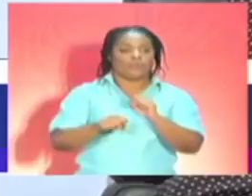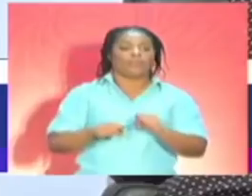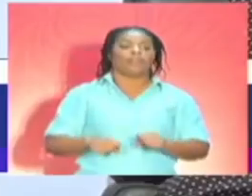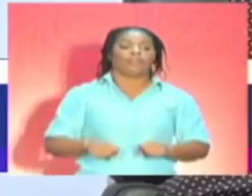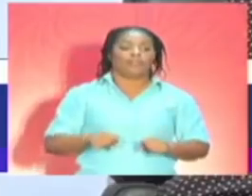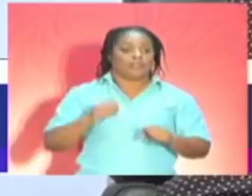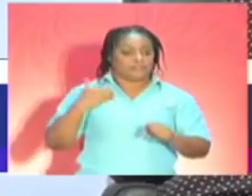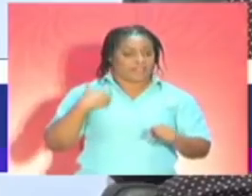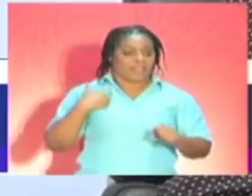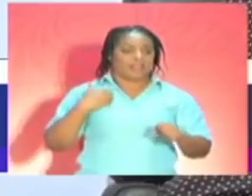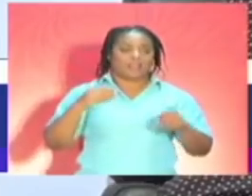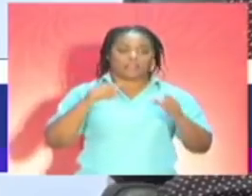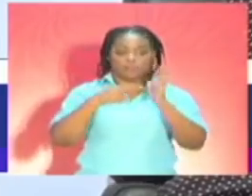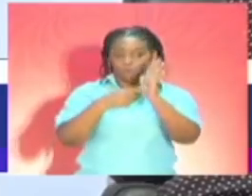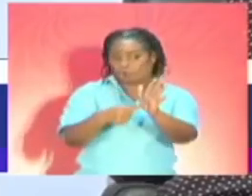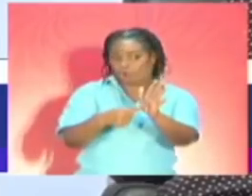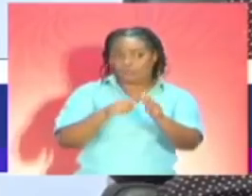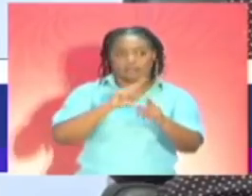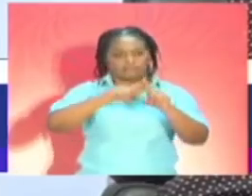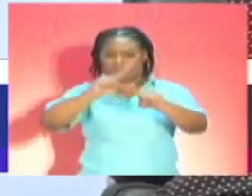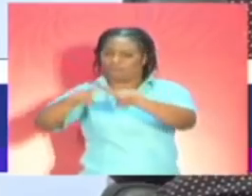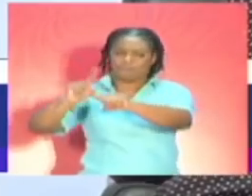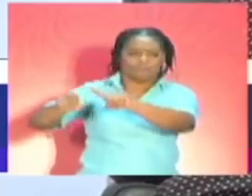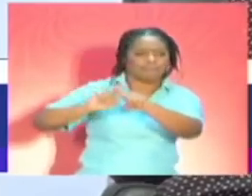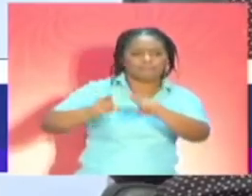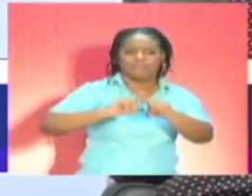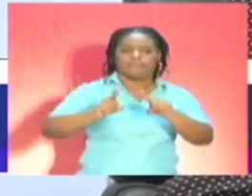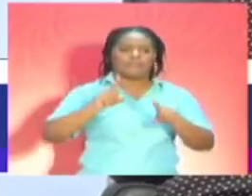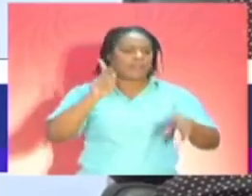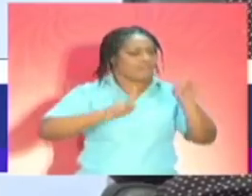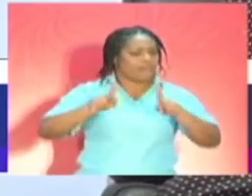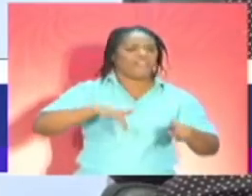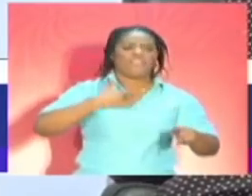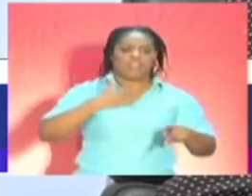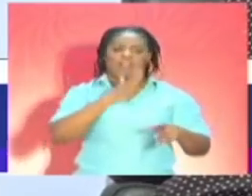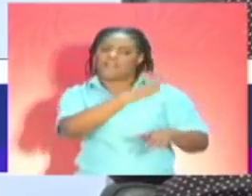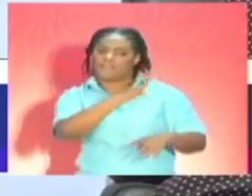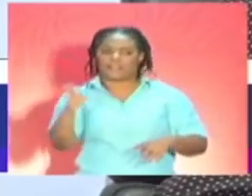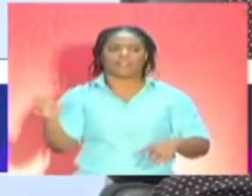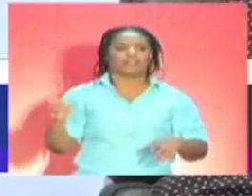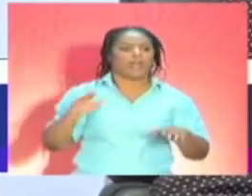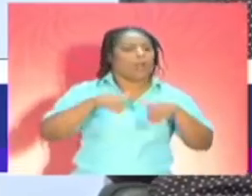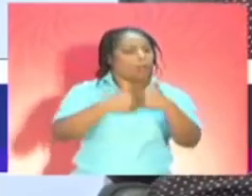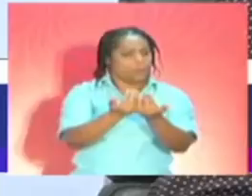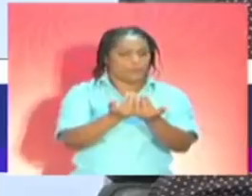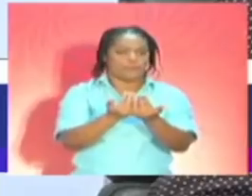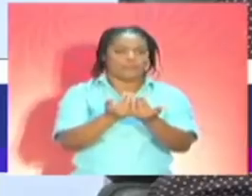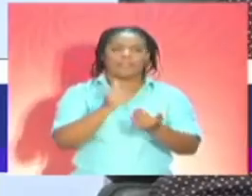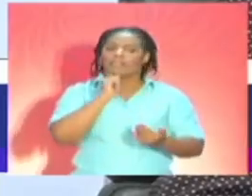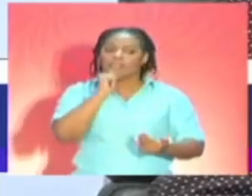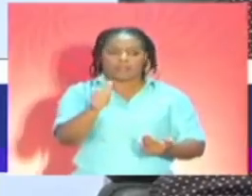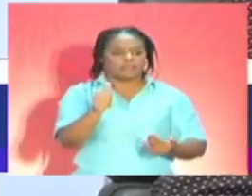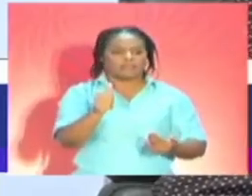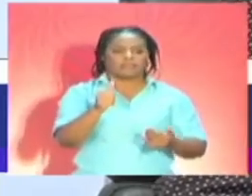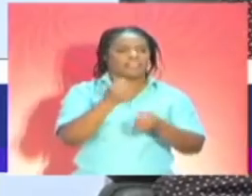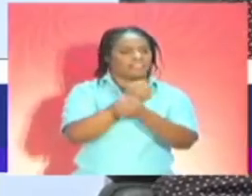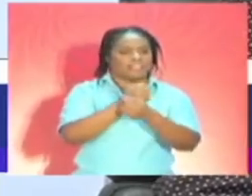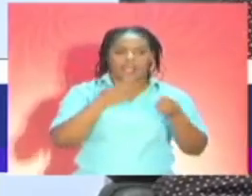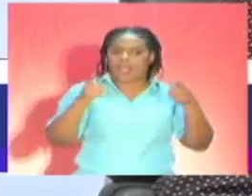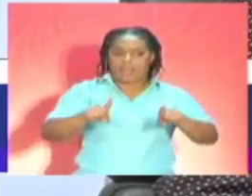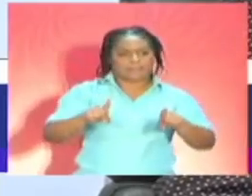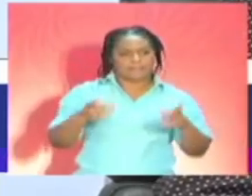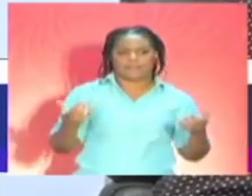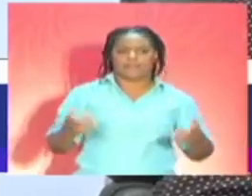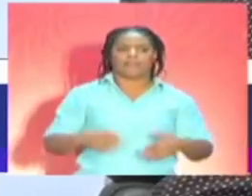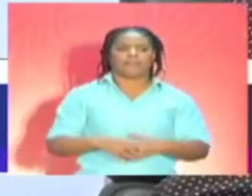that differ from person to person. However, this can be prevented, and where needed, where the anxiety